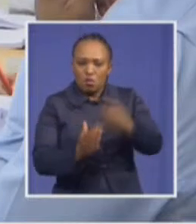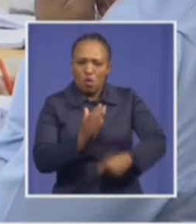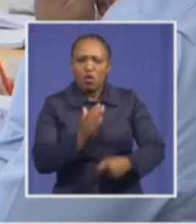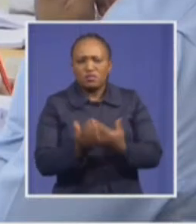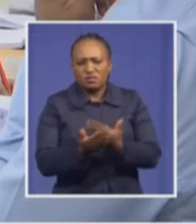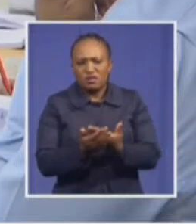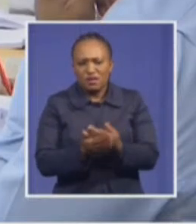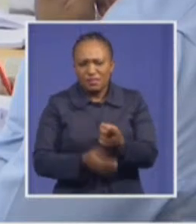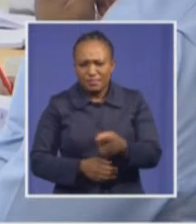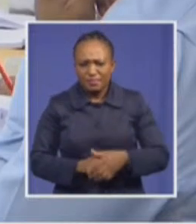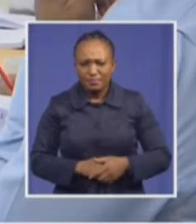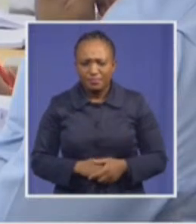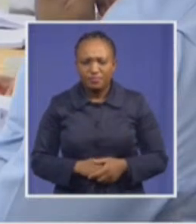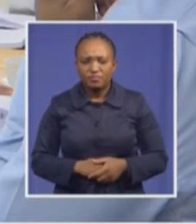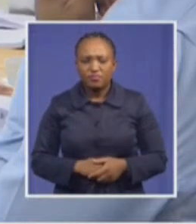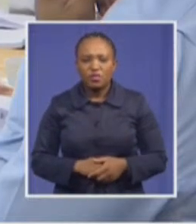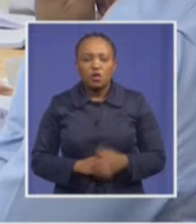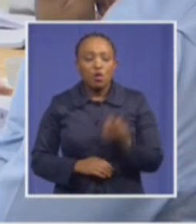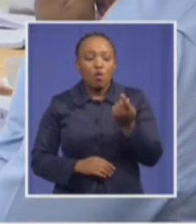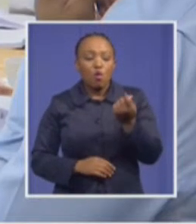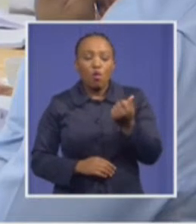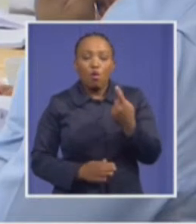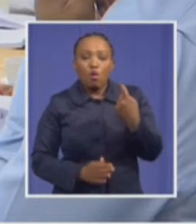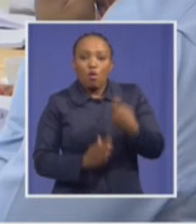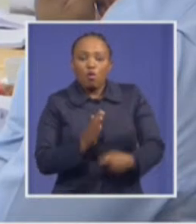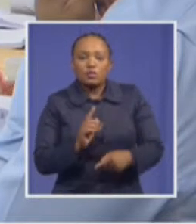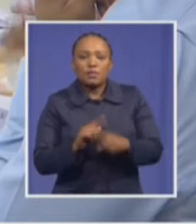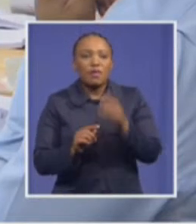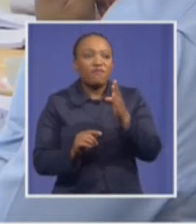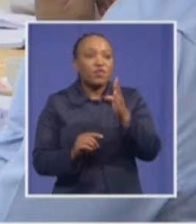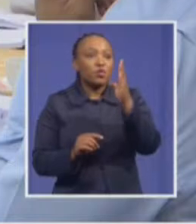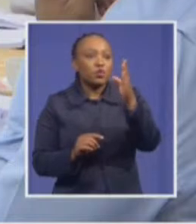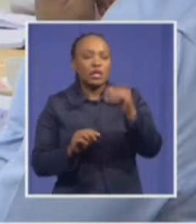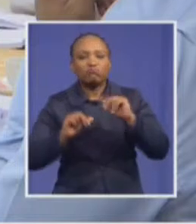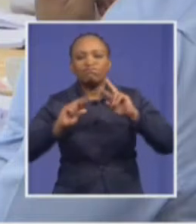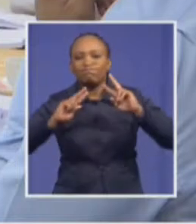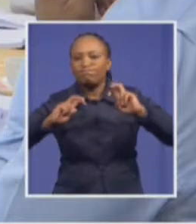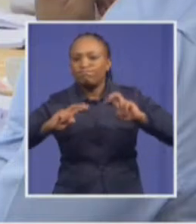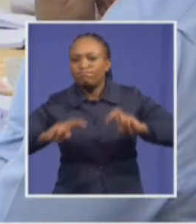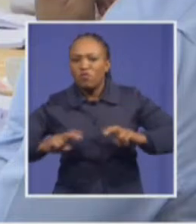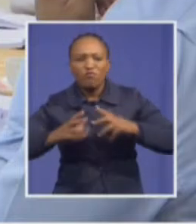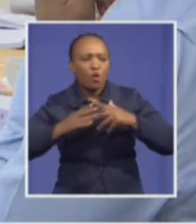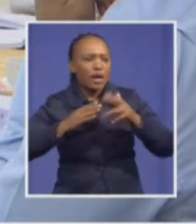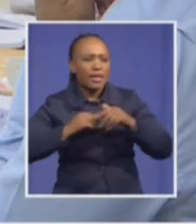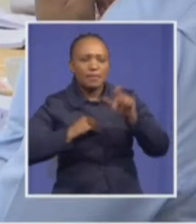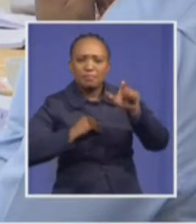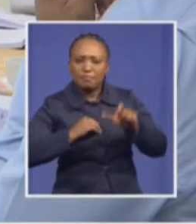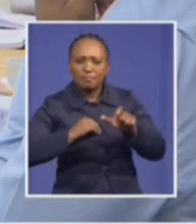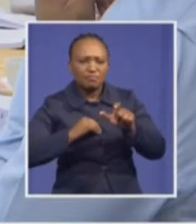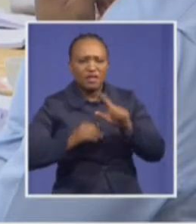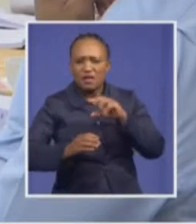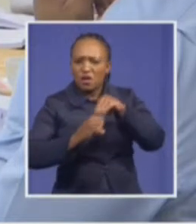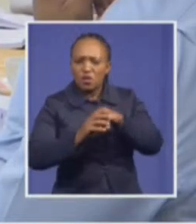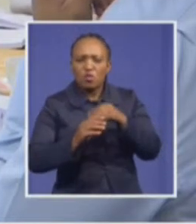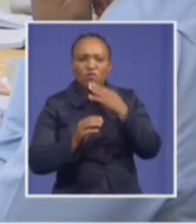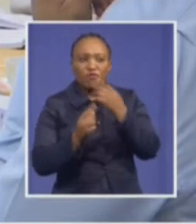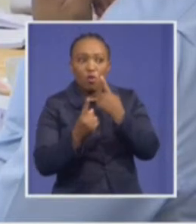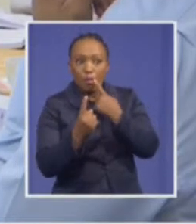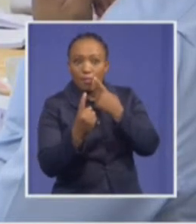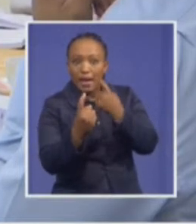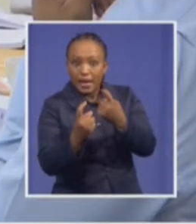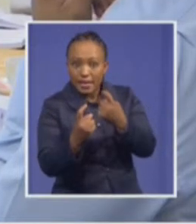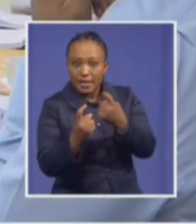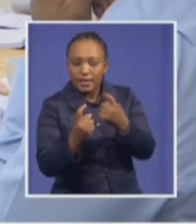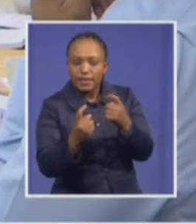affect intended future investigations against anyone, including the complaining plaintiff. I hope this clarifies the